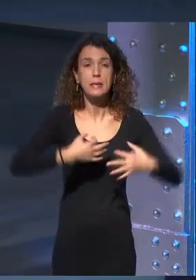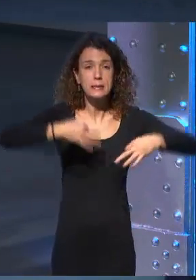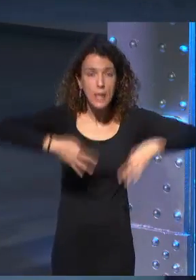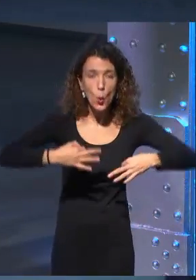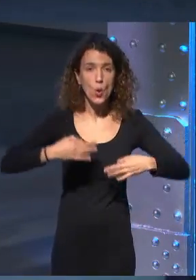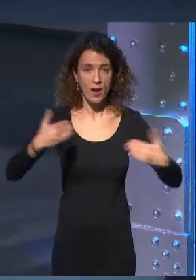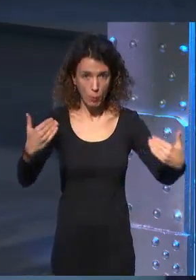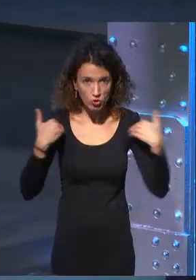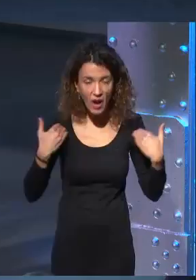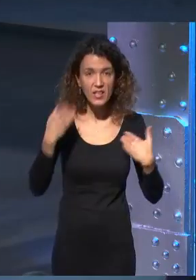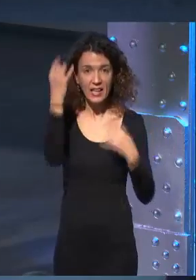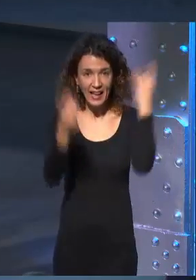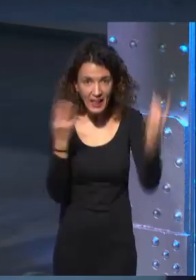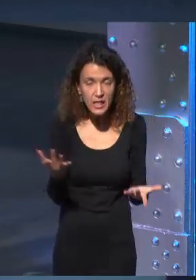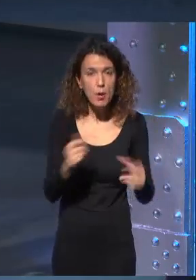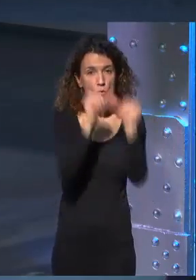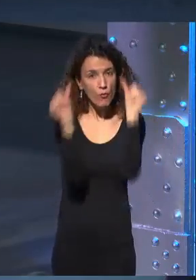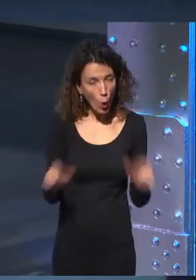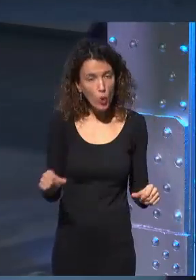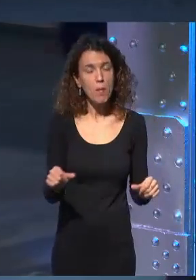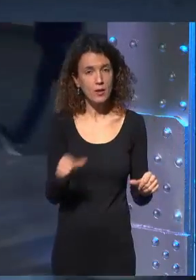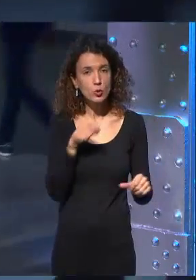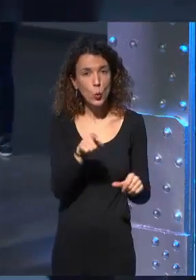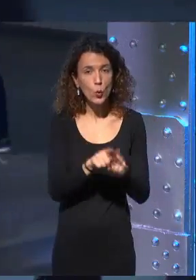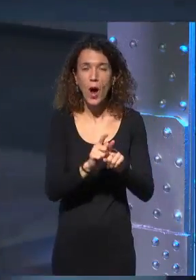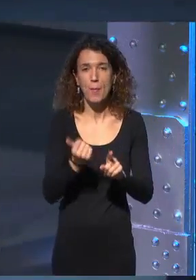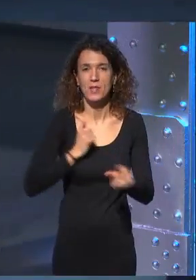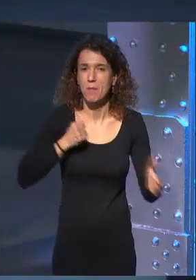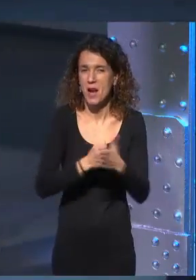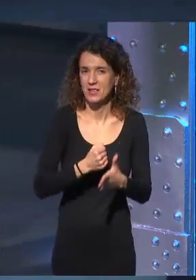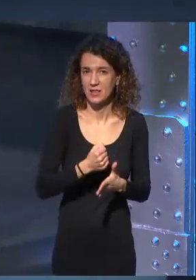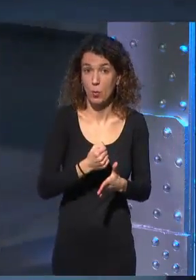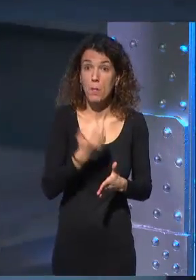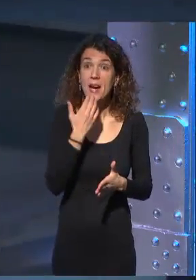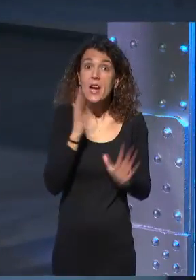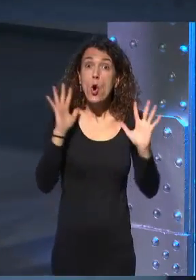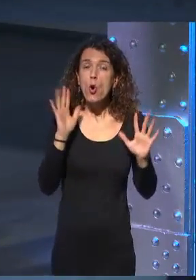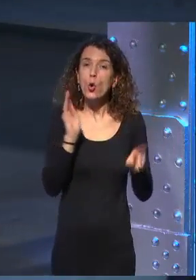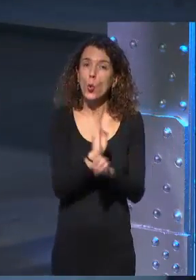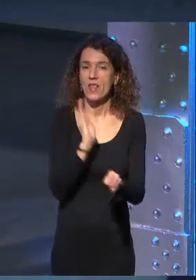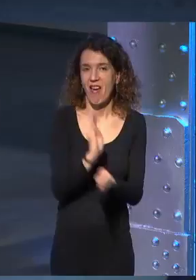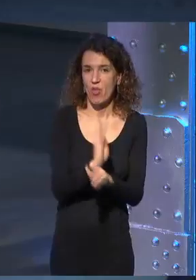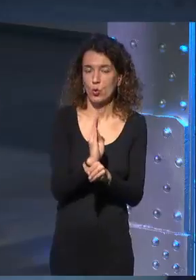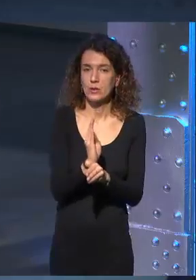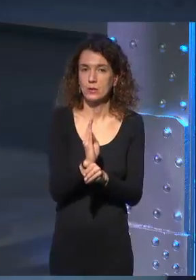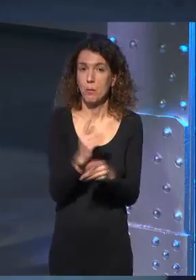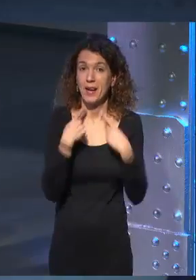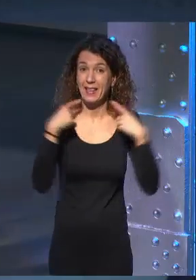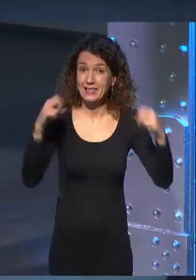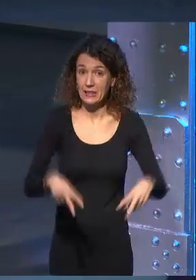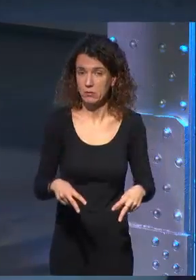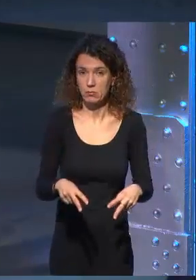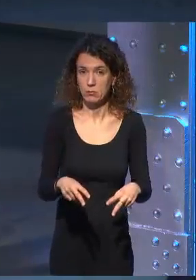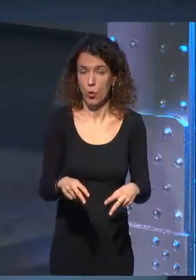user manual, I mean, they don't know how to use them in a creative or safe way. I mean,